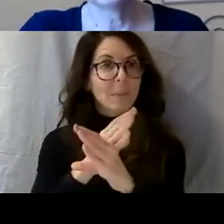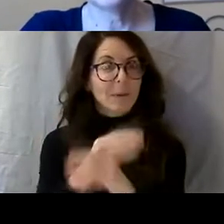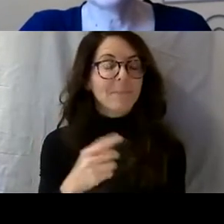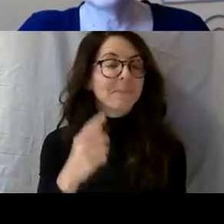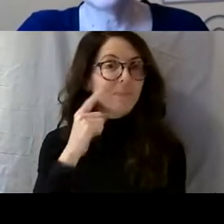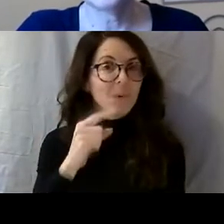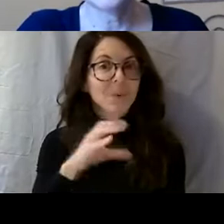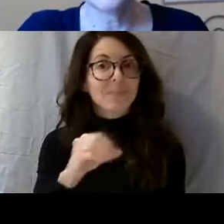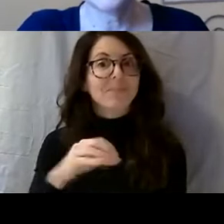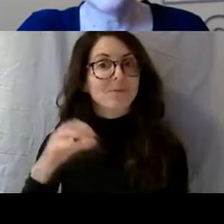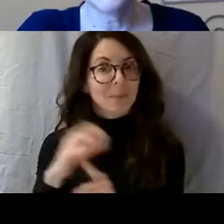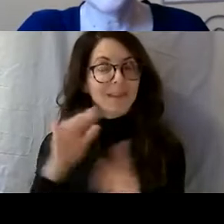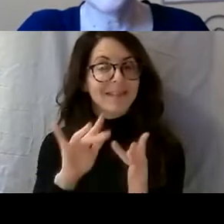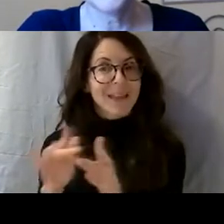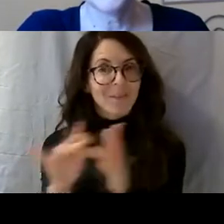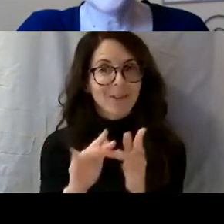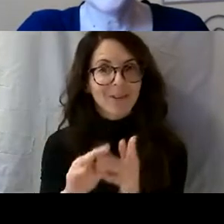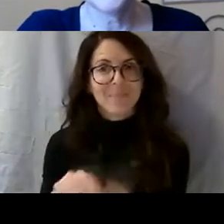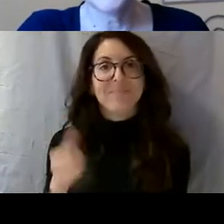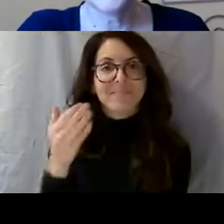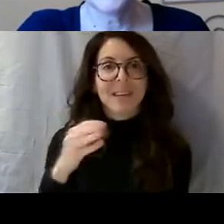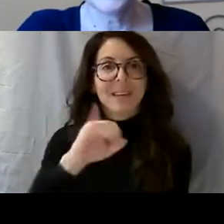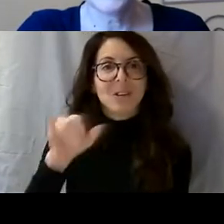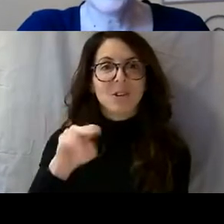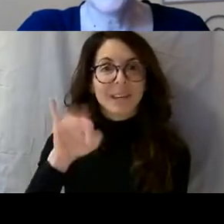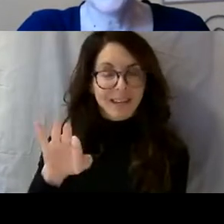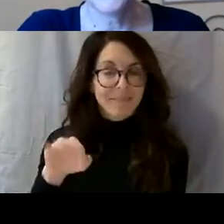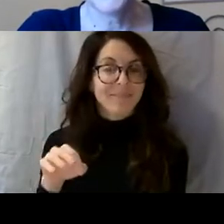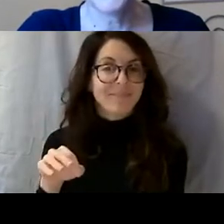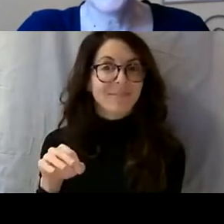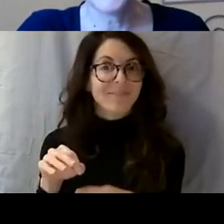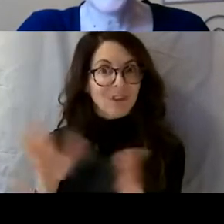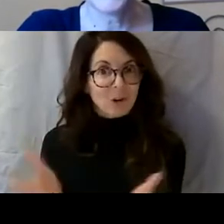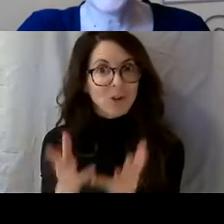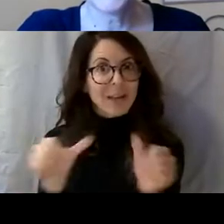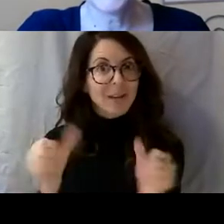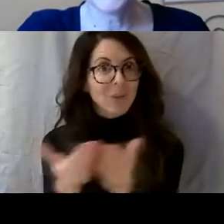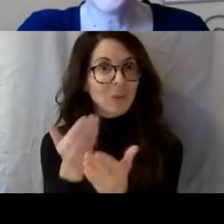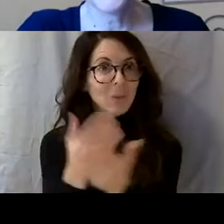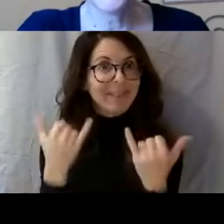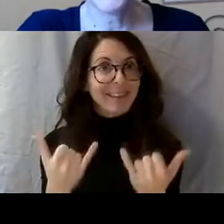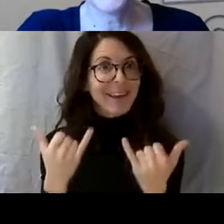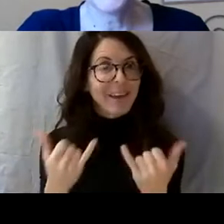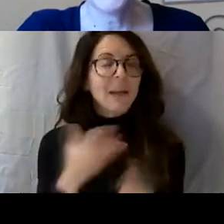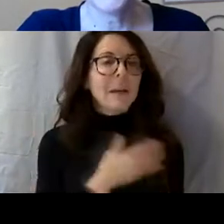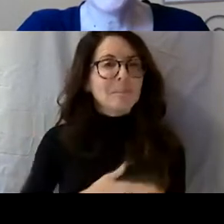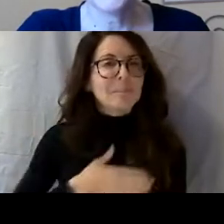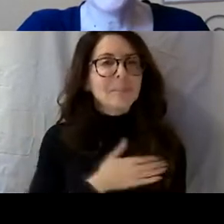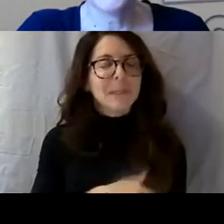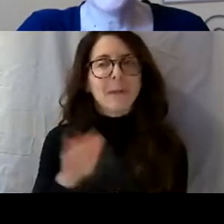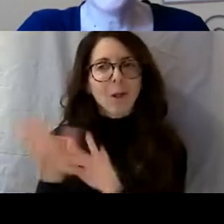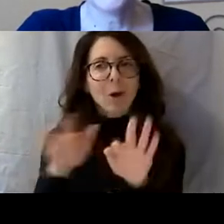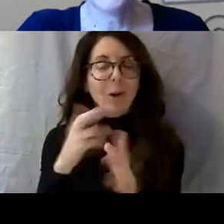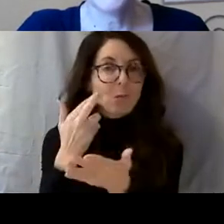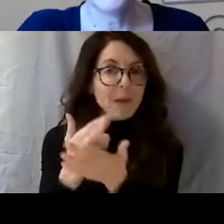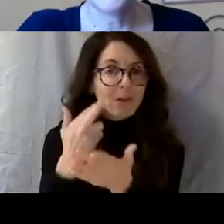Network. Ginny Stolker, Network Director, encourages those of you who are new today to this program to explore our resources and